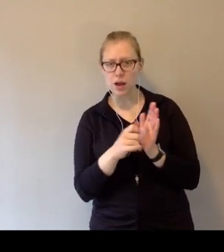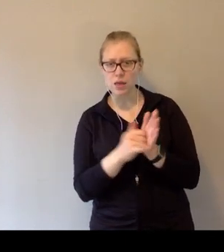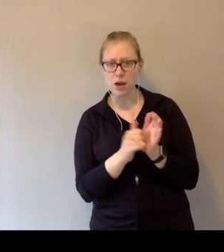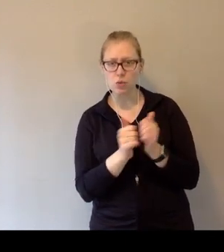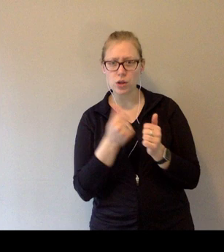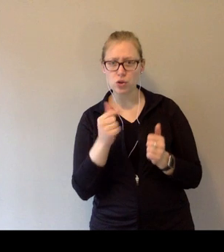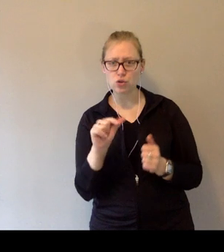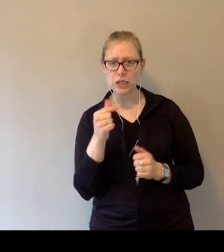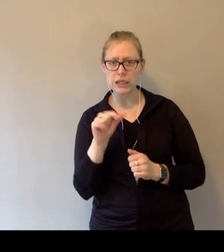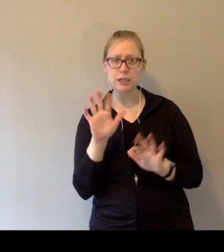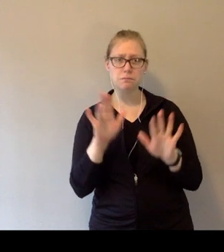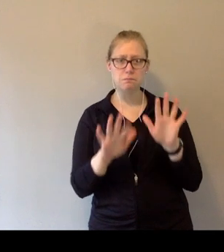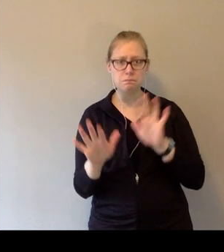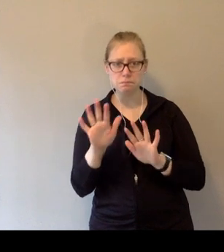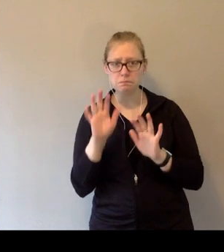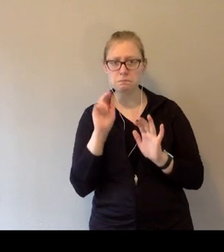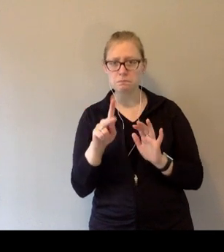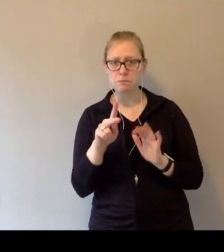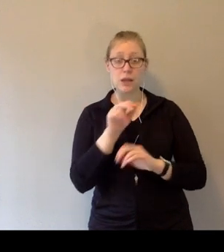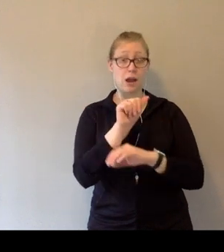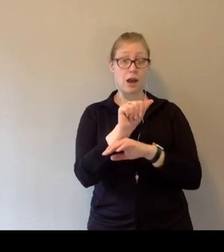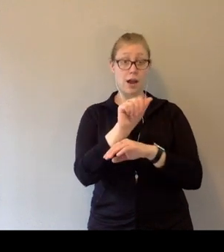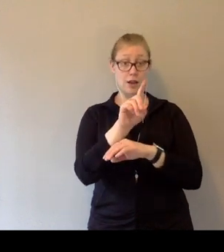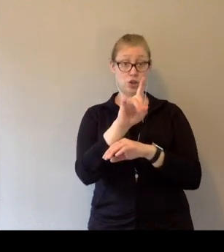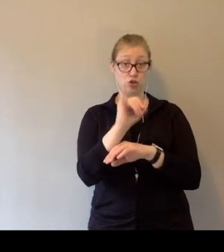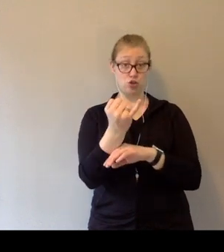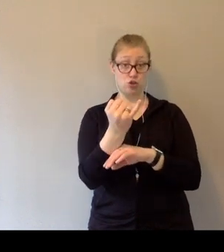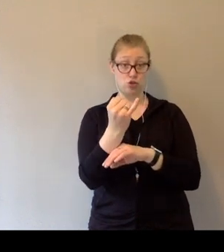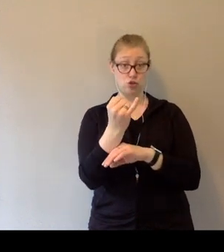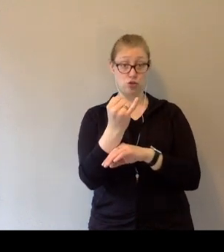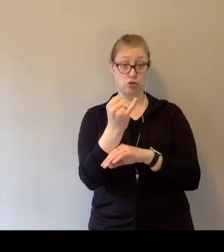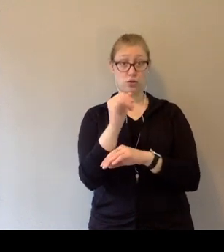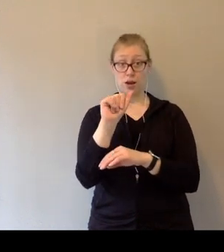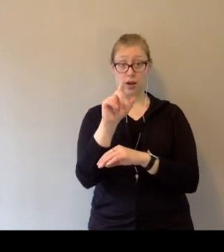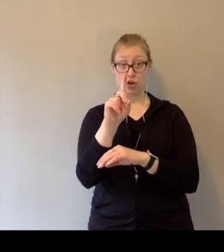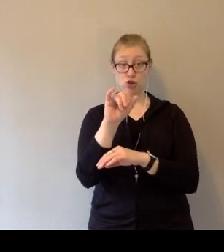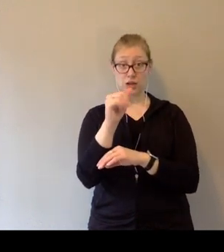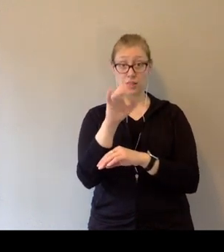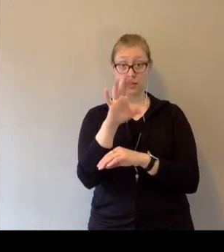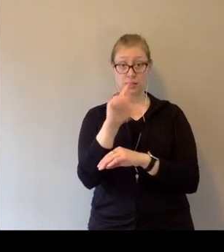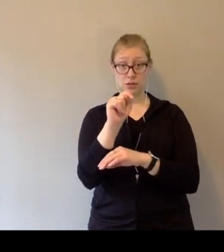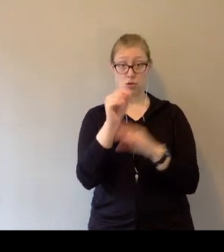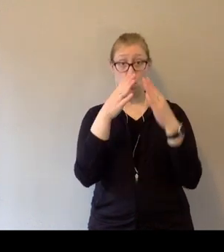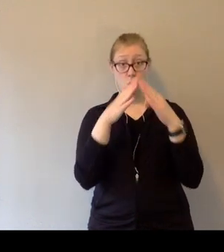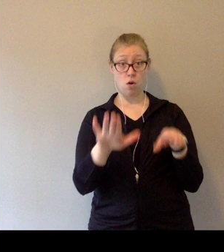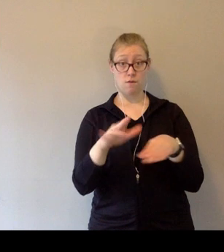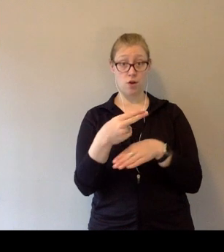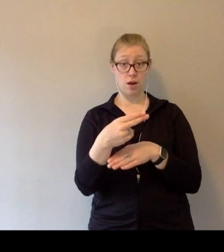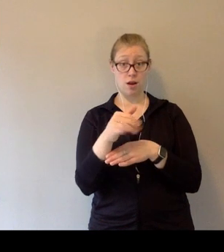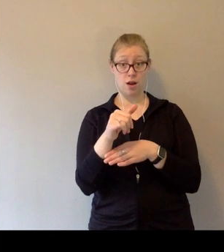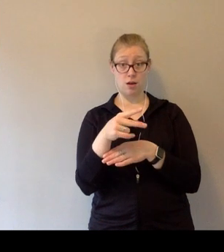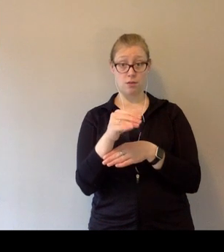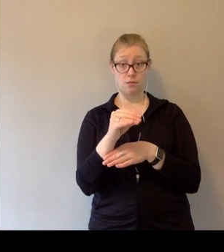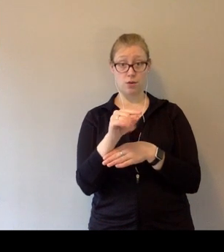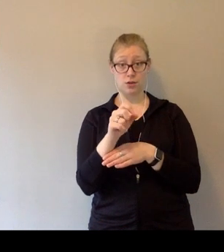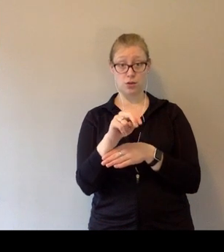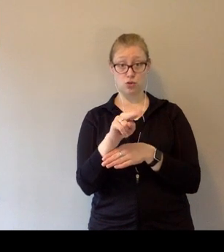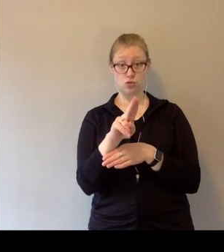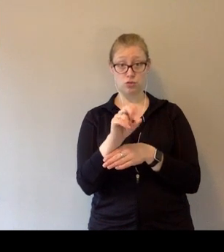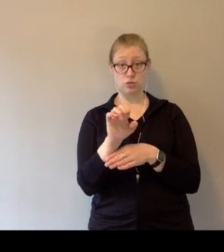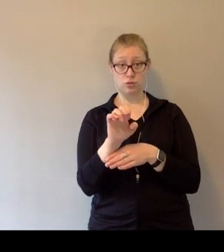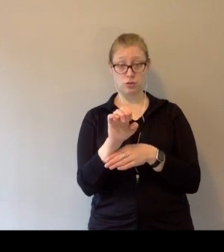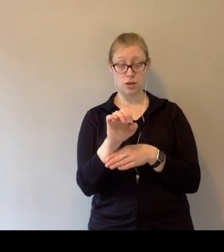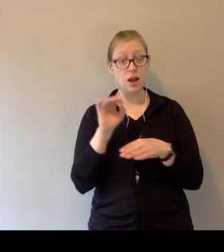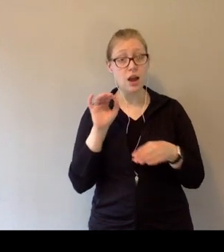So adjacent over hypotenuse. And this has a name as well, because again,